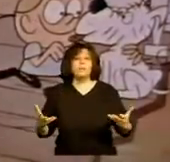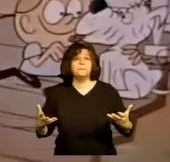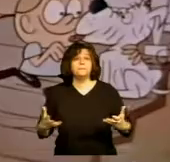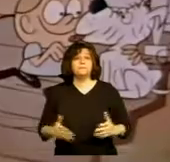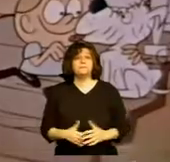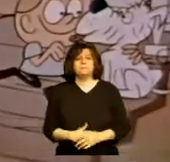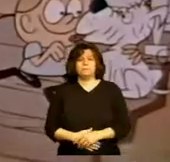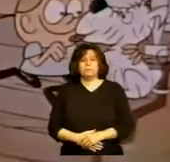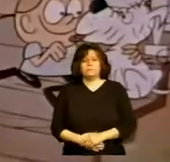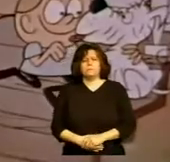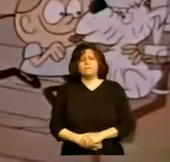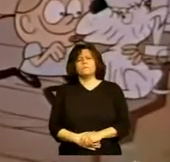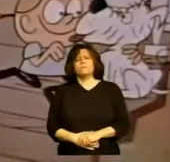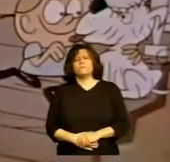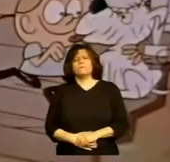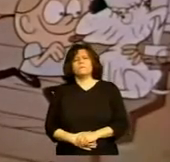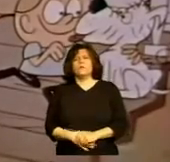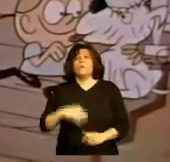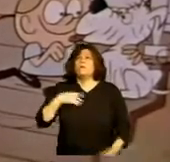the song he sang.